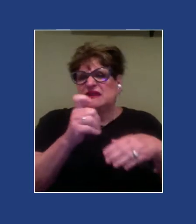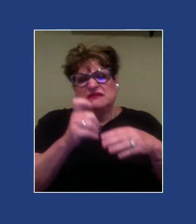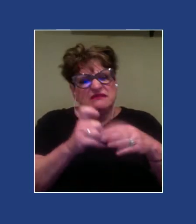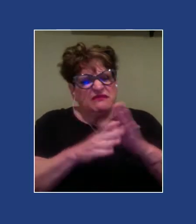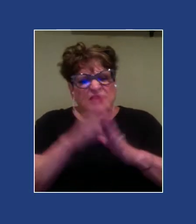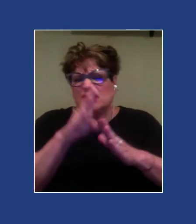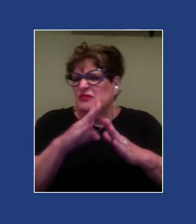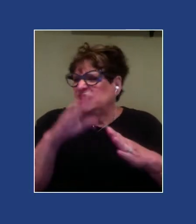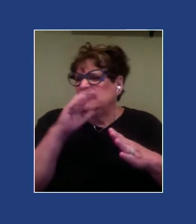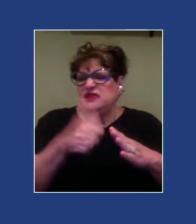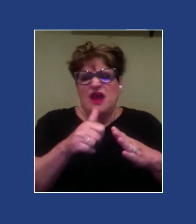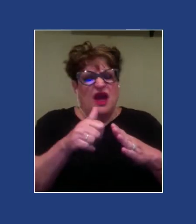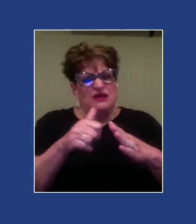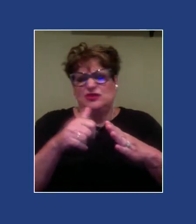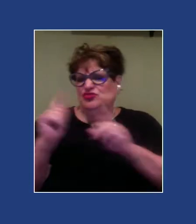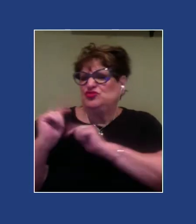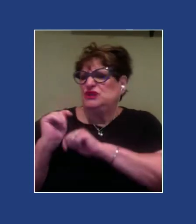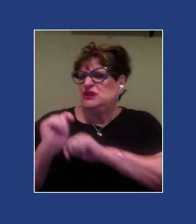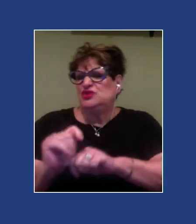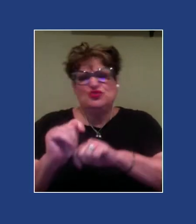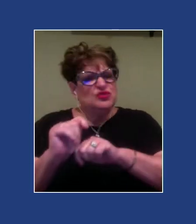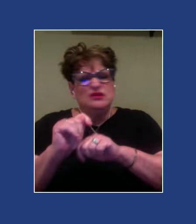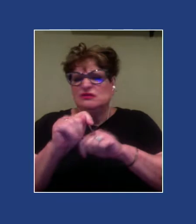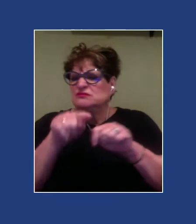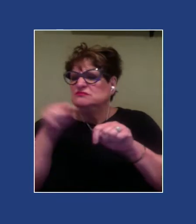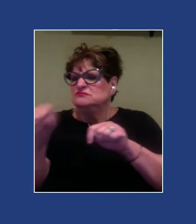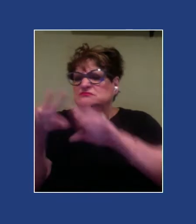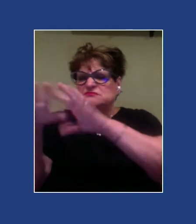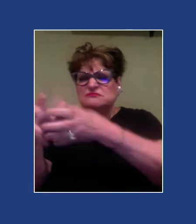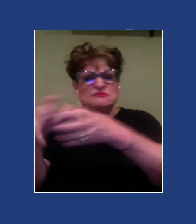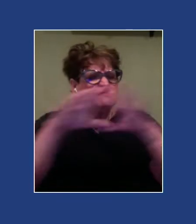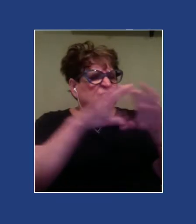binary notions of female or male bodies.